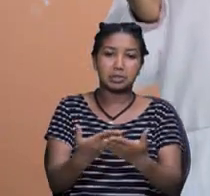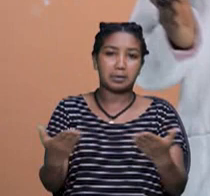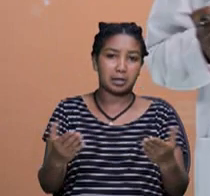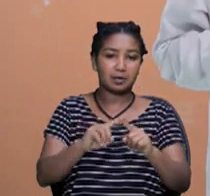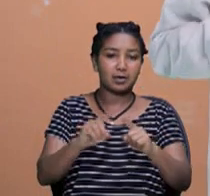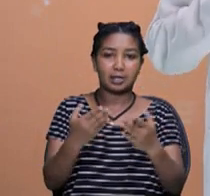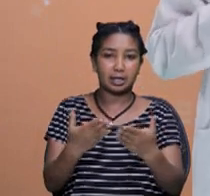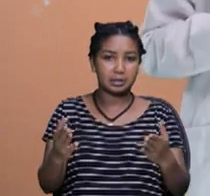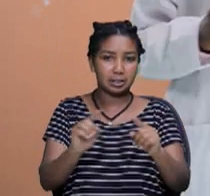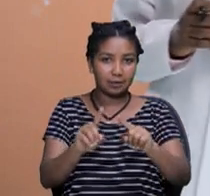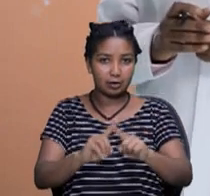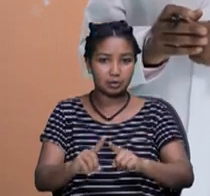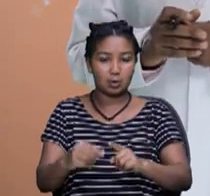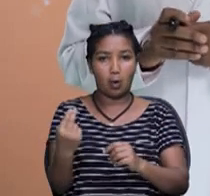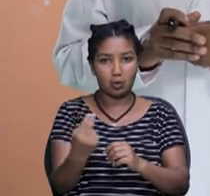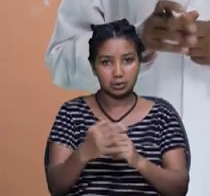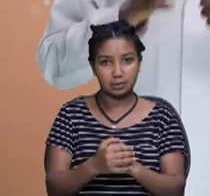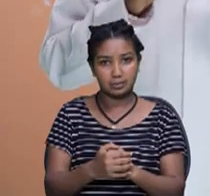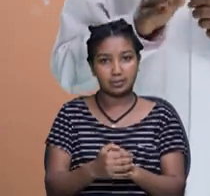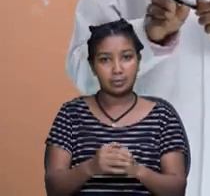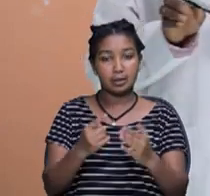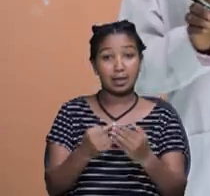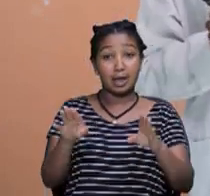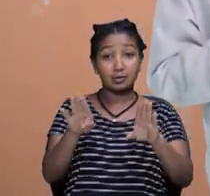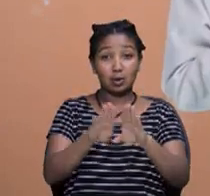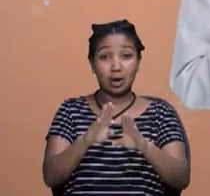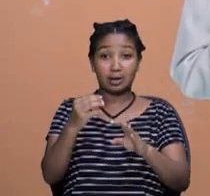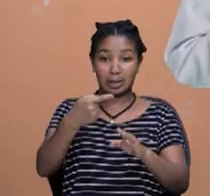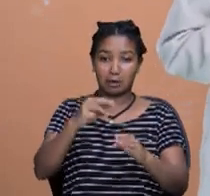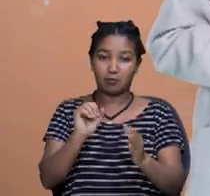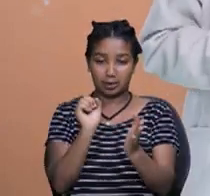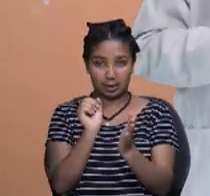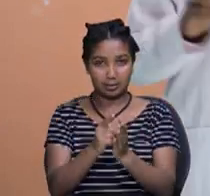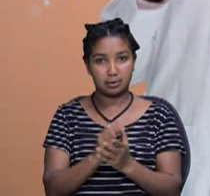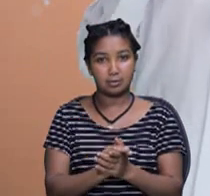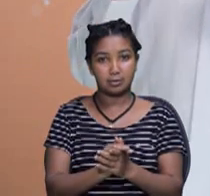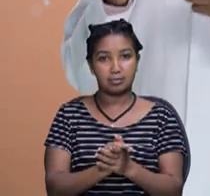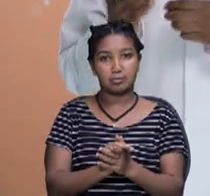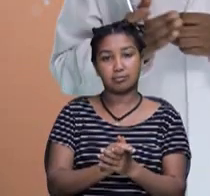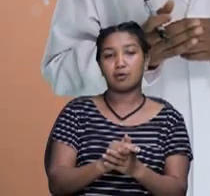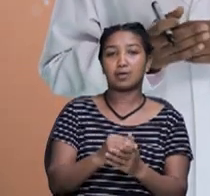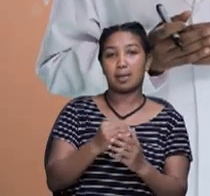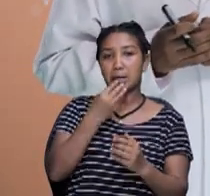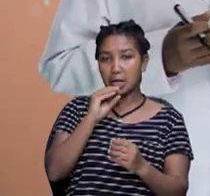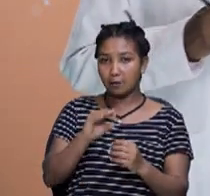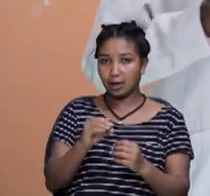different things, have different roles. The exocrine glands, for example, salivary